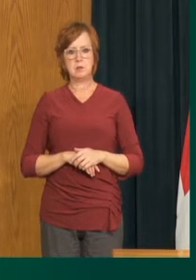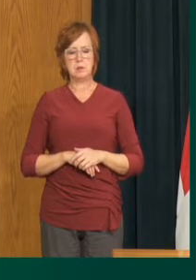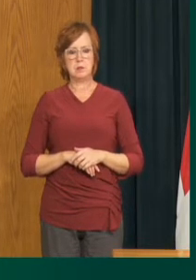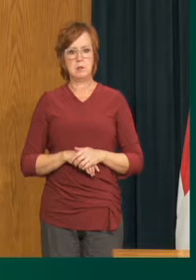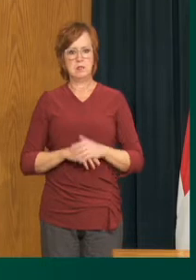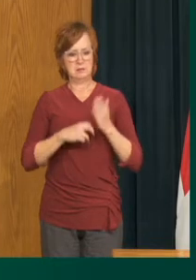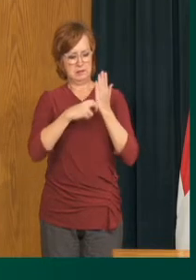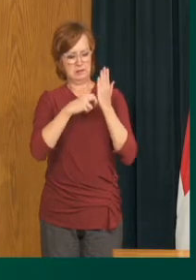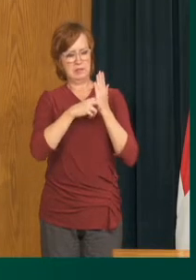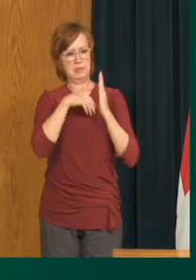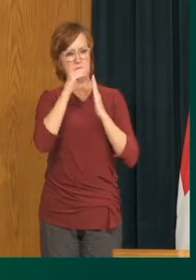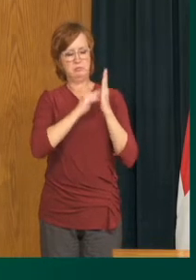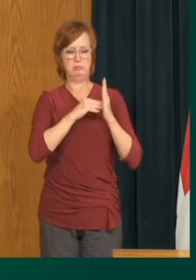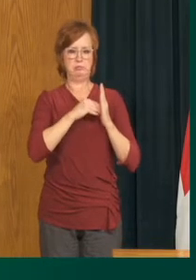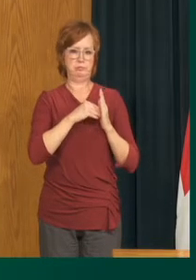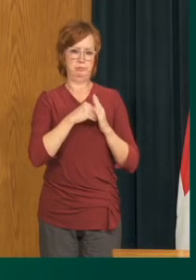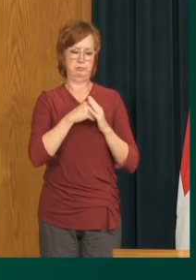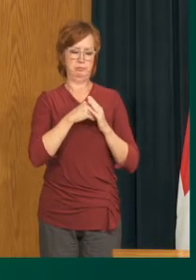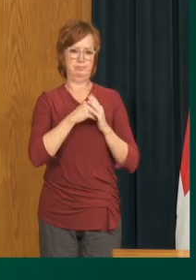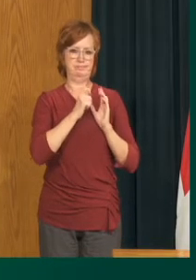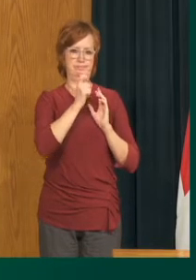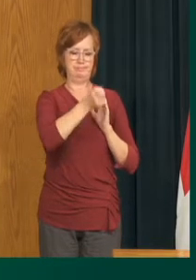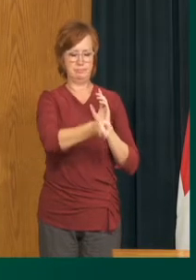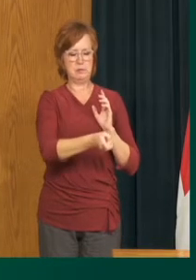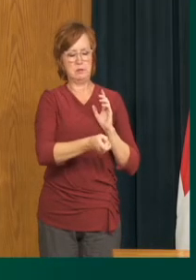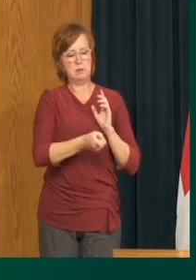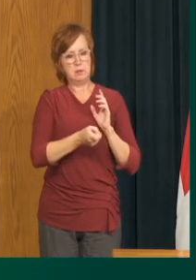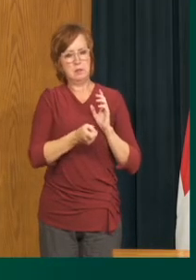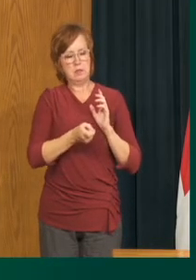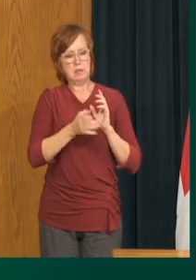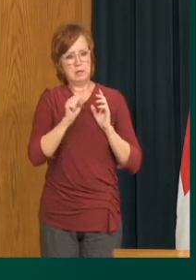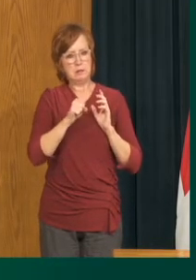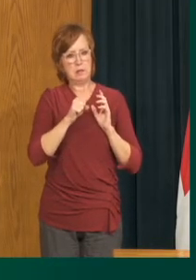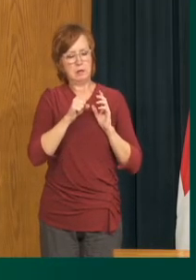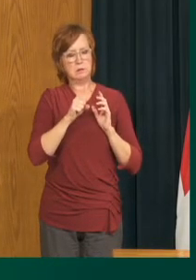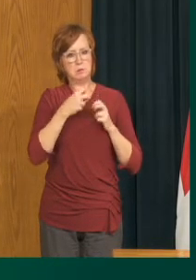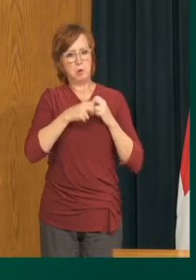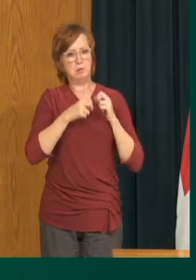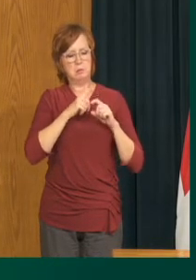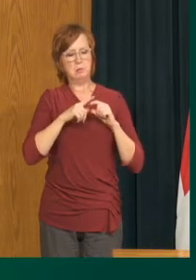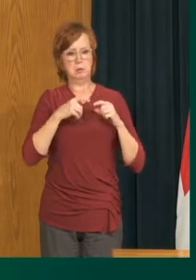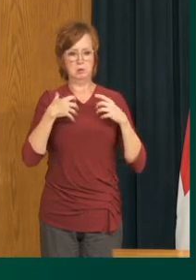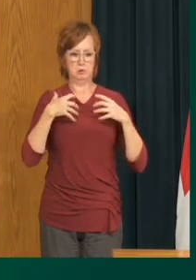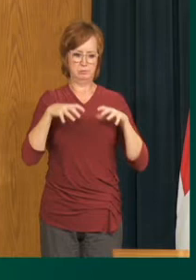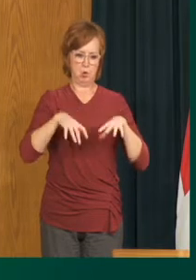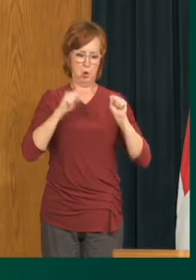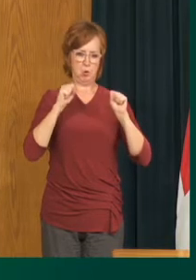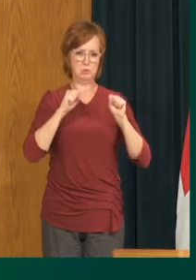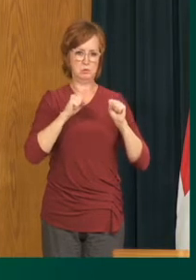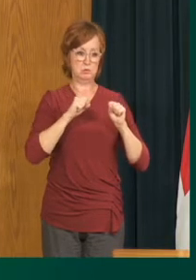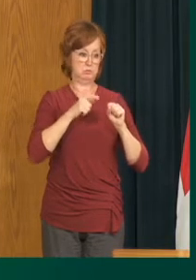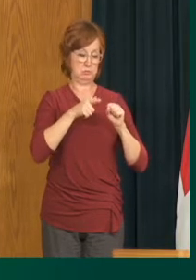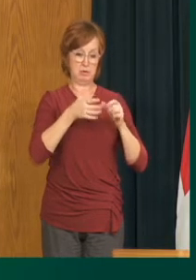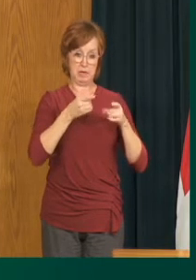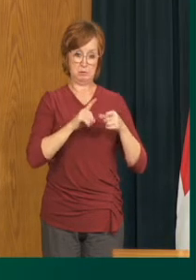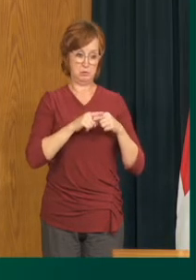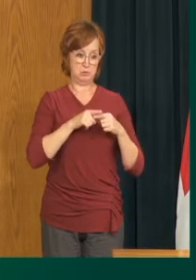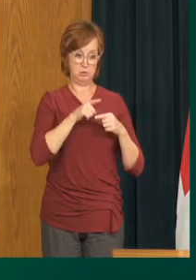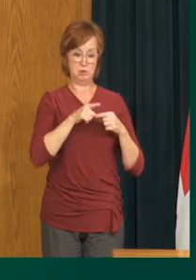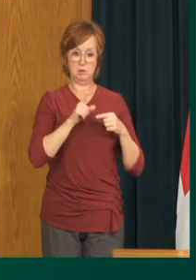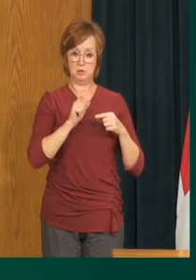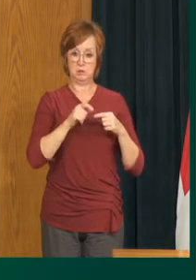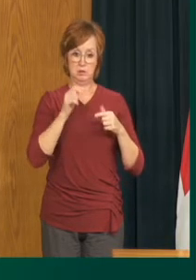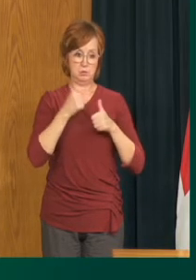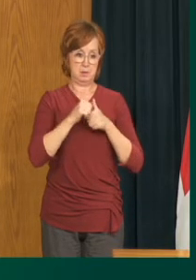one part of the thing. I think, again, I would like to say that, any host who holds an event and something like this happens, I think there's a lot